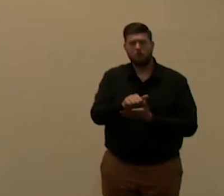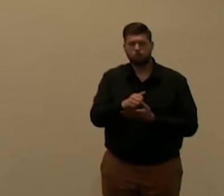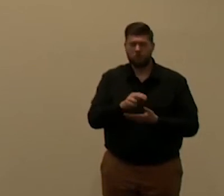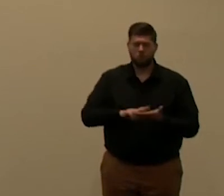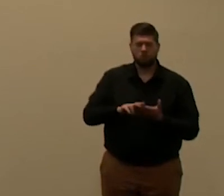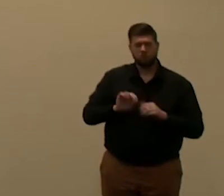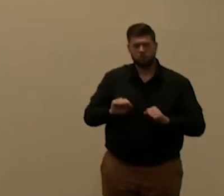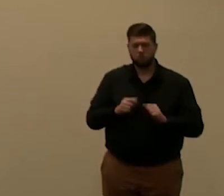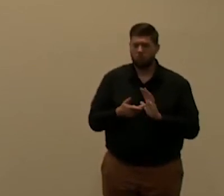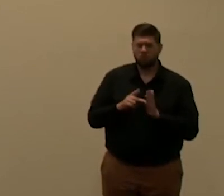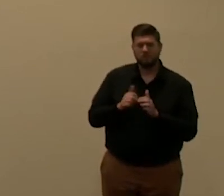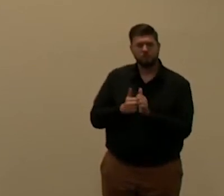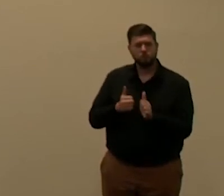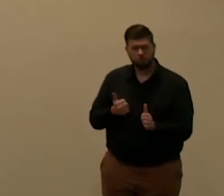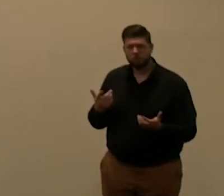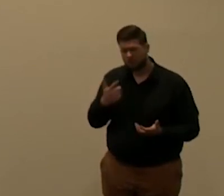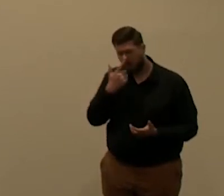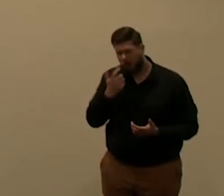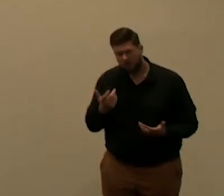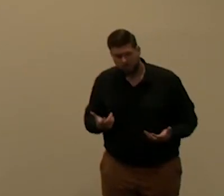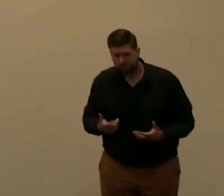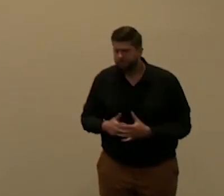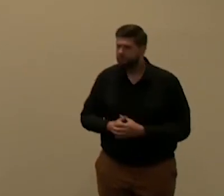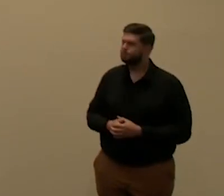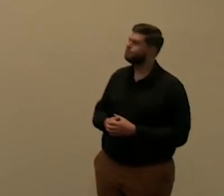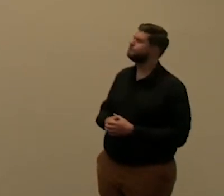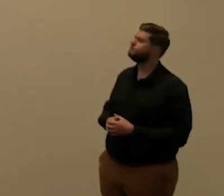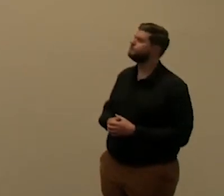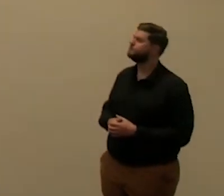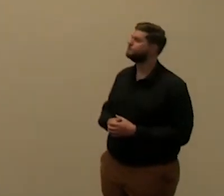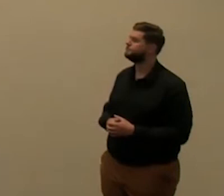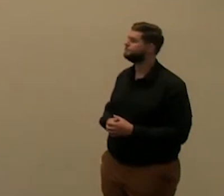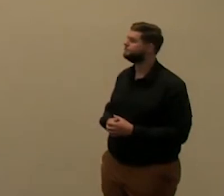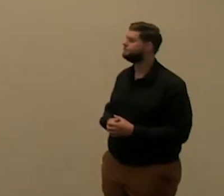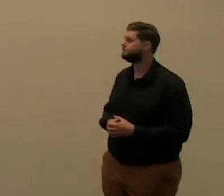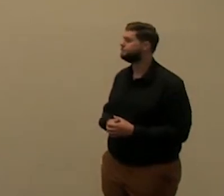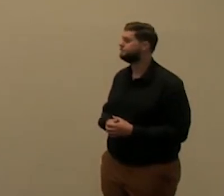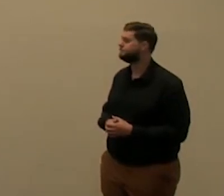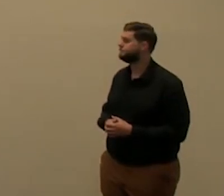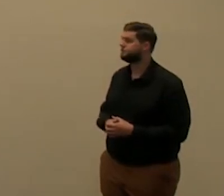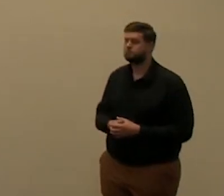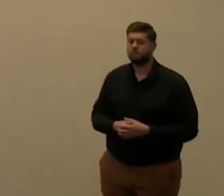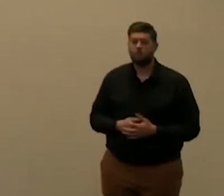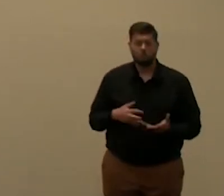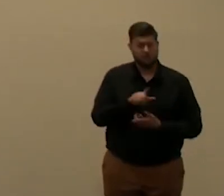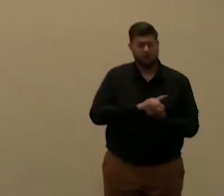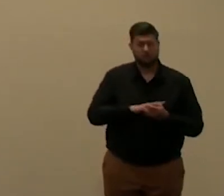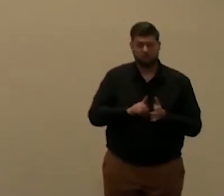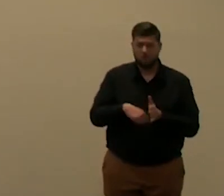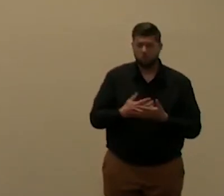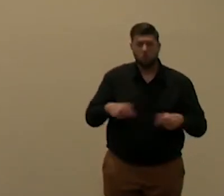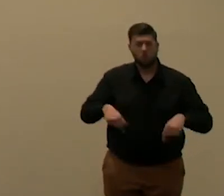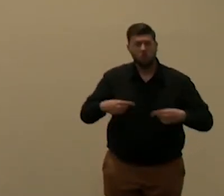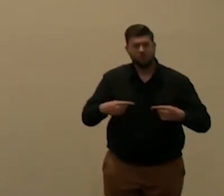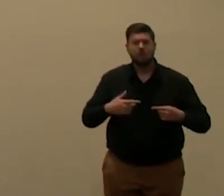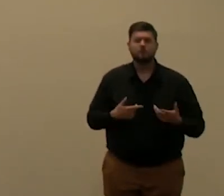leading to less effective meetings. Conflicting meeting hours is also one